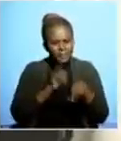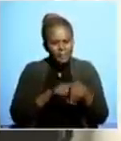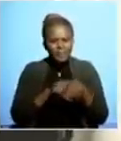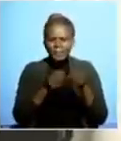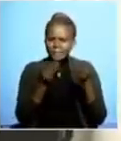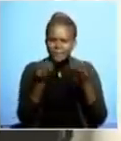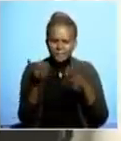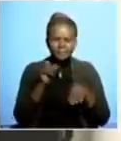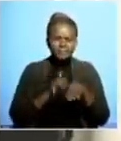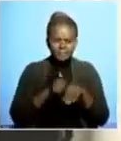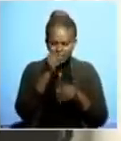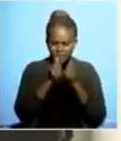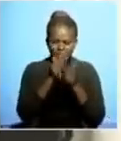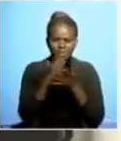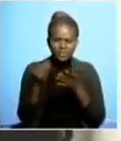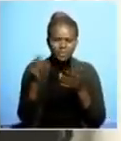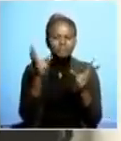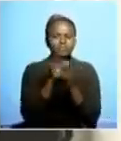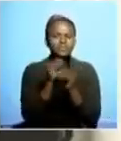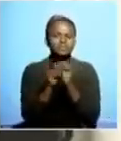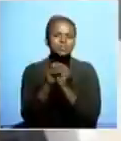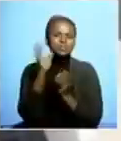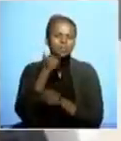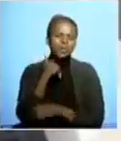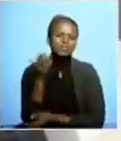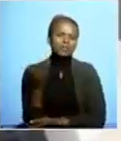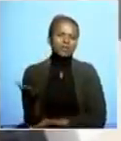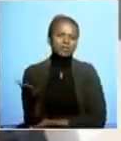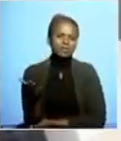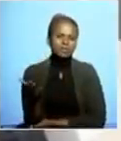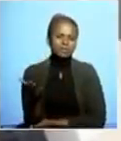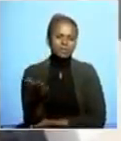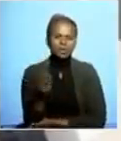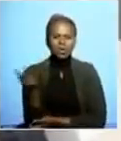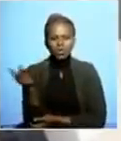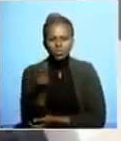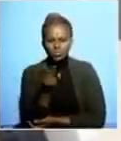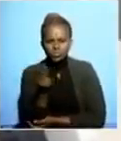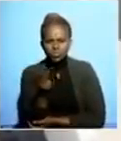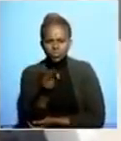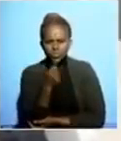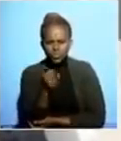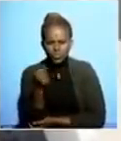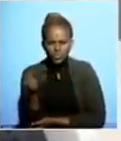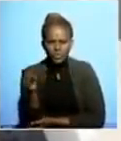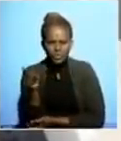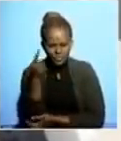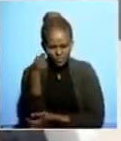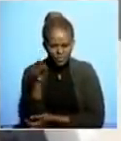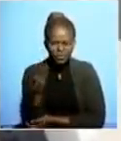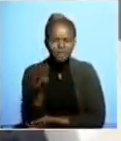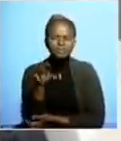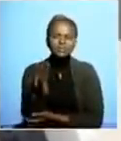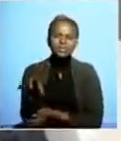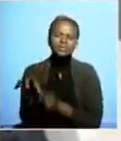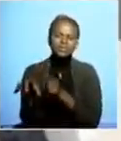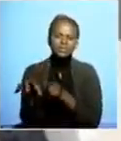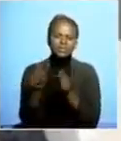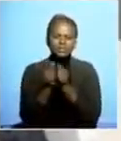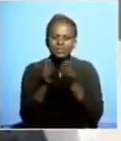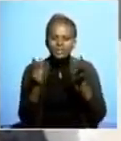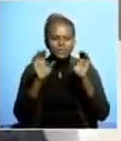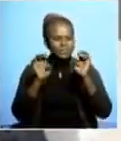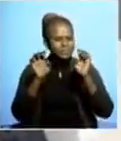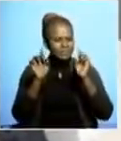cases, because something will be missing. The toolkit for that child. Without